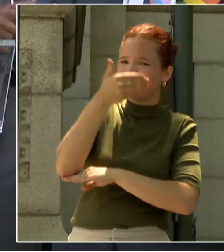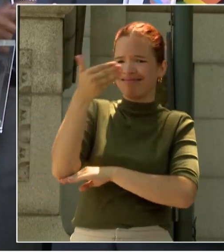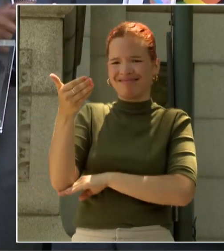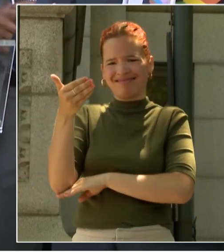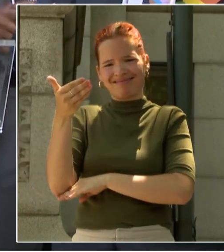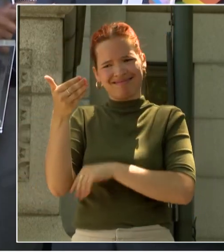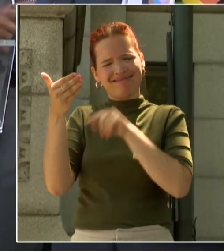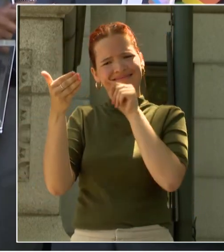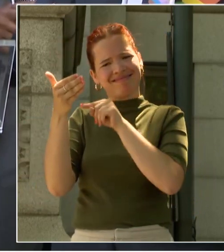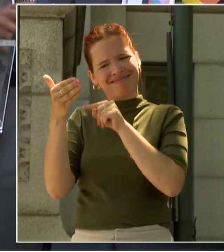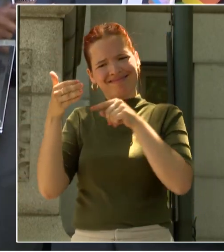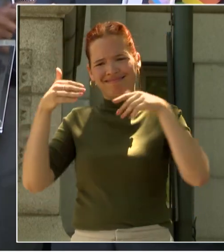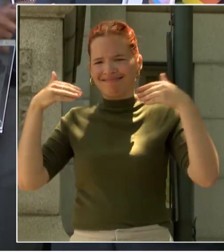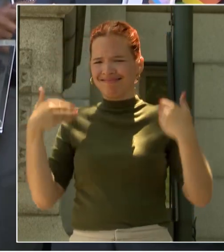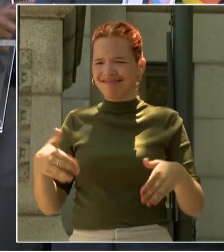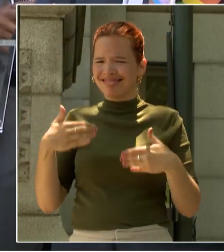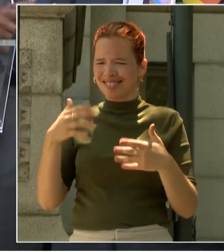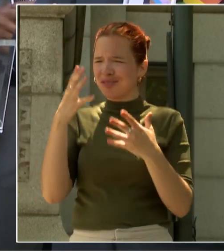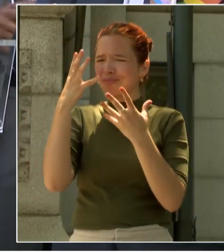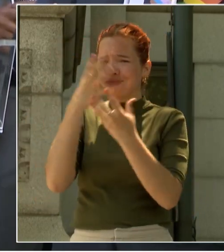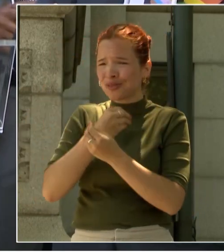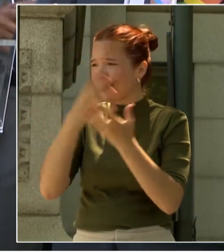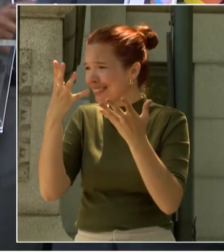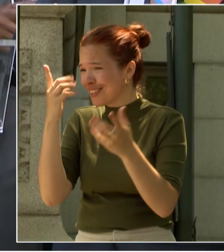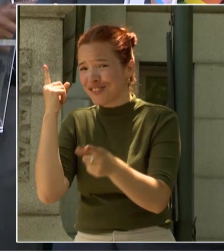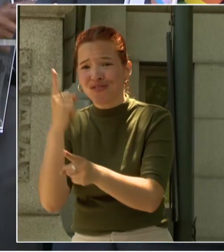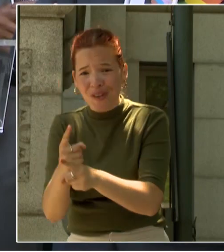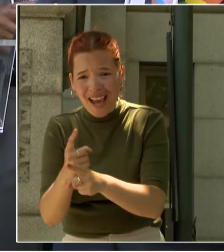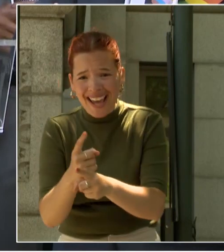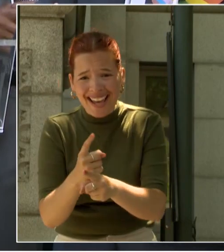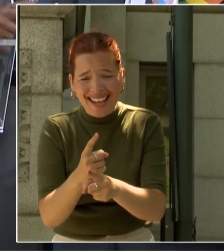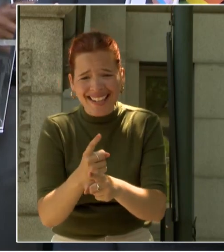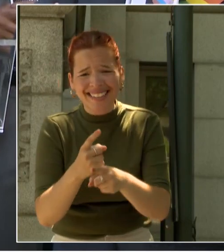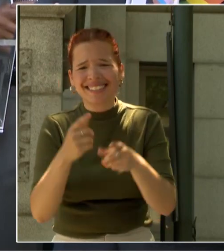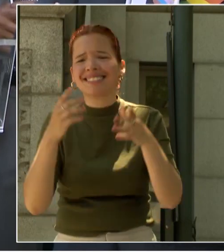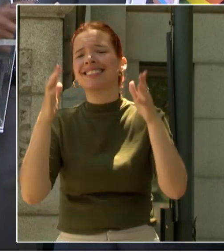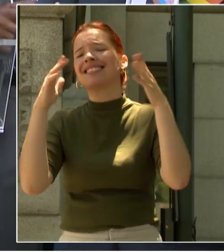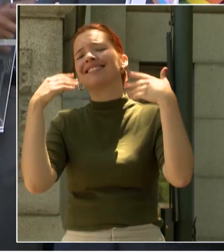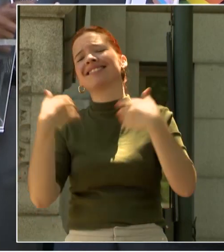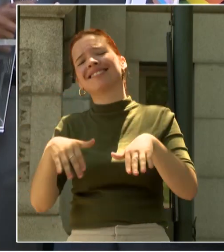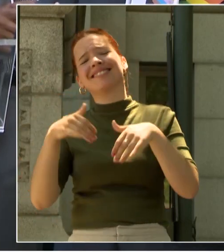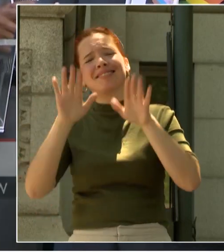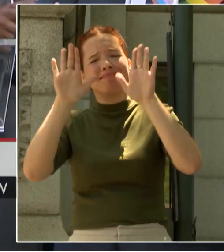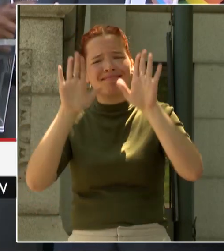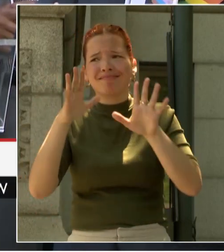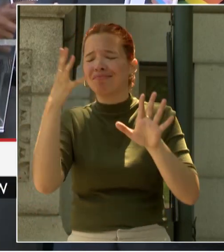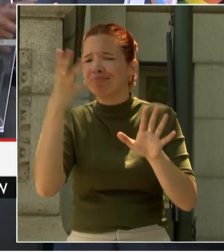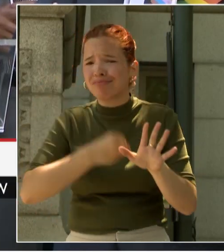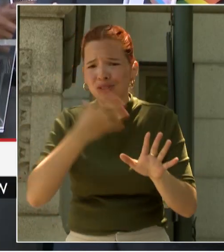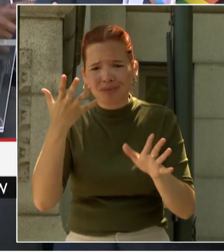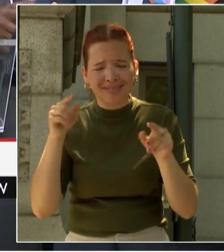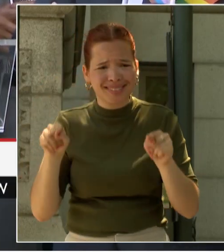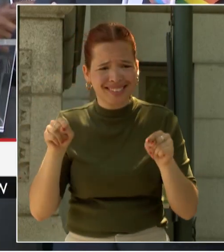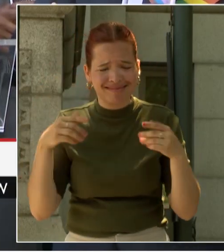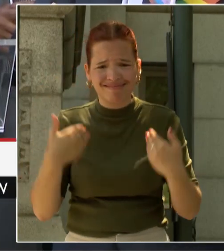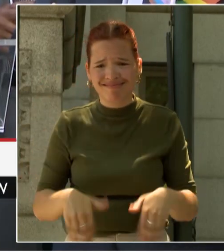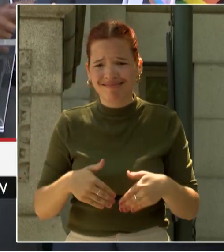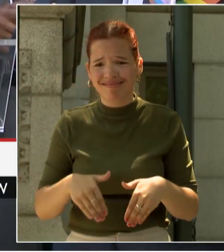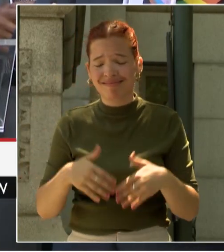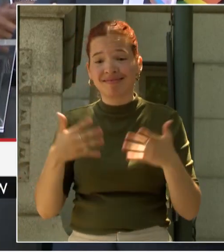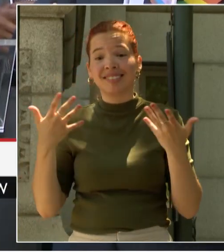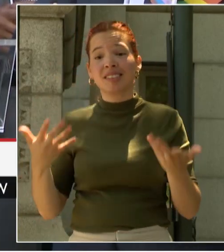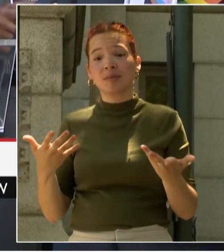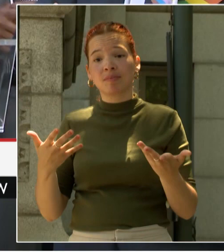flag. Isn't it beautiful? It is gorgeous. And I think we are here to